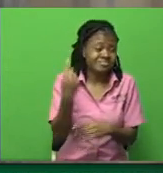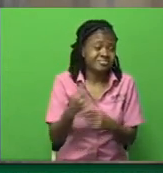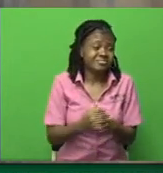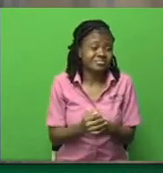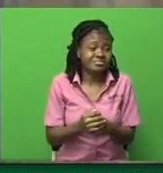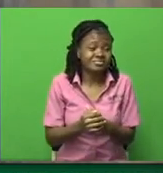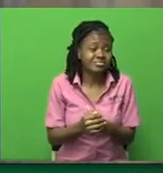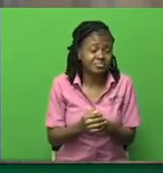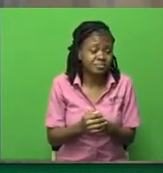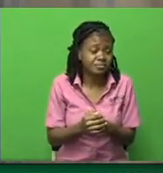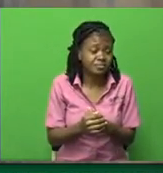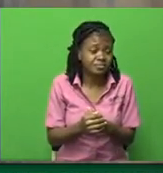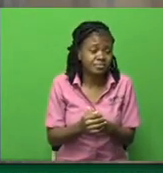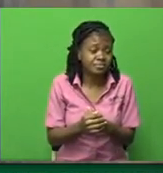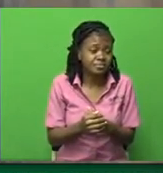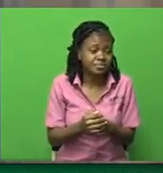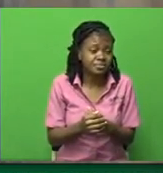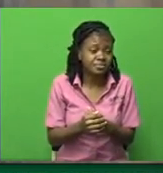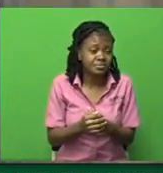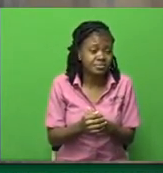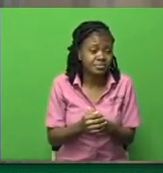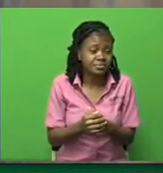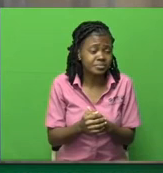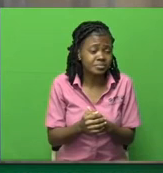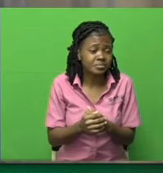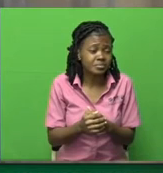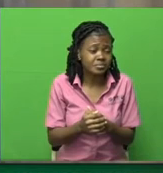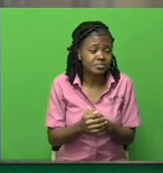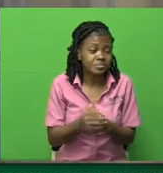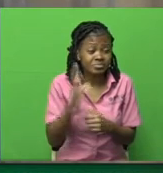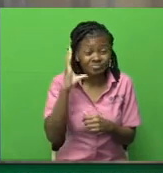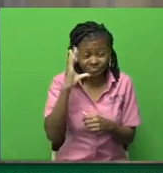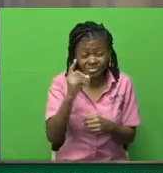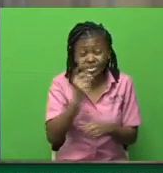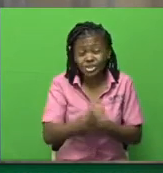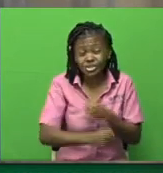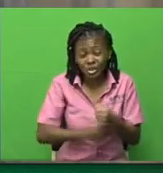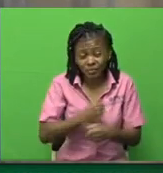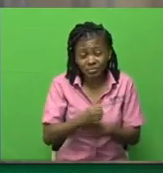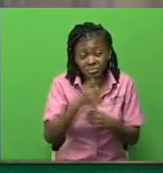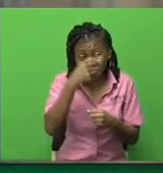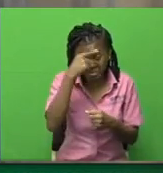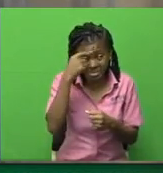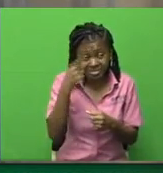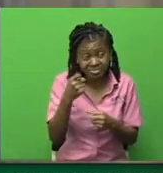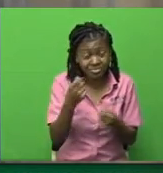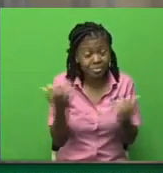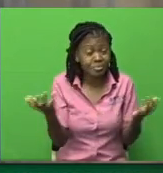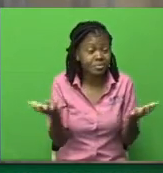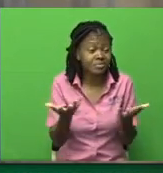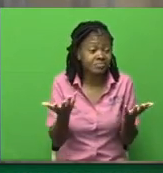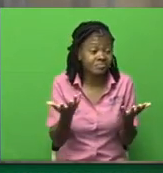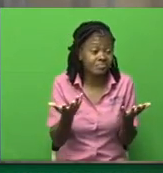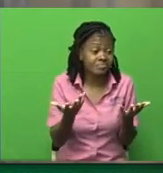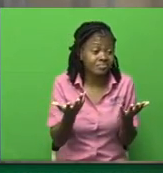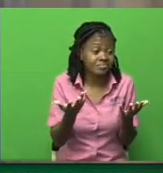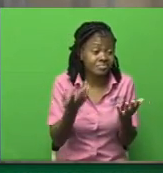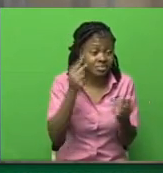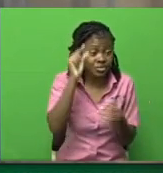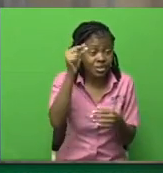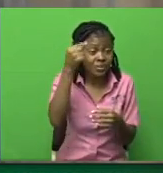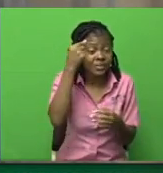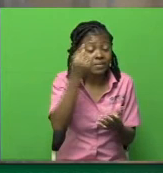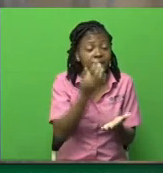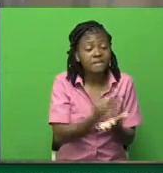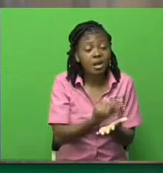Maxi chocolate only man has really severe consequences because of the failure and decline of the